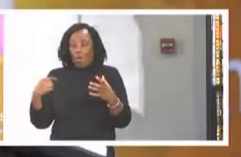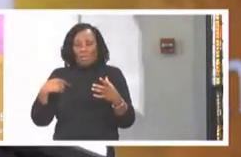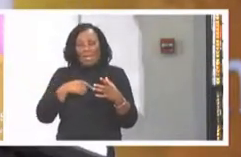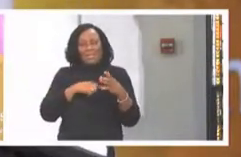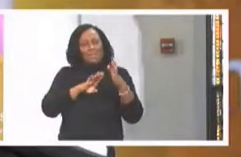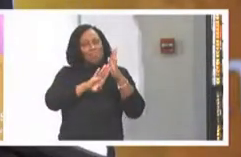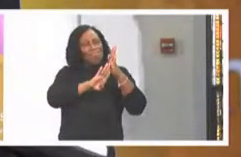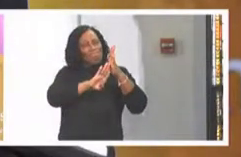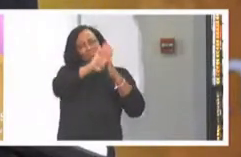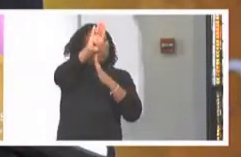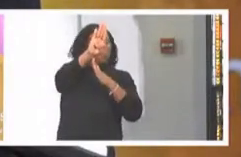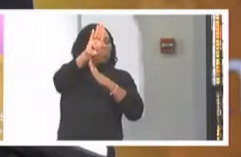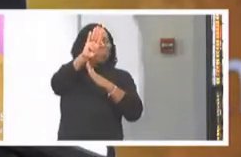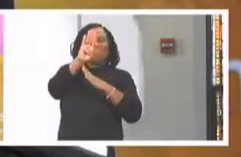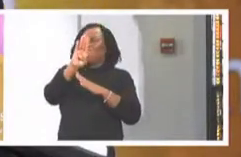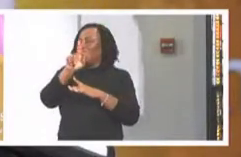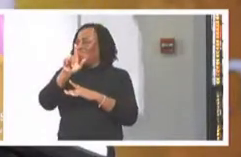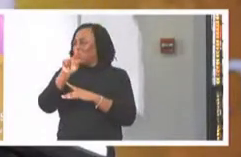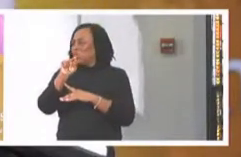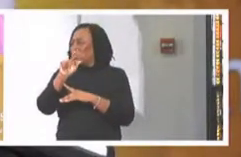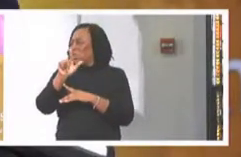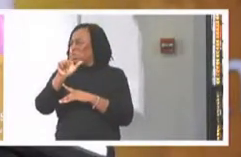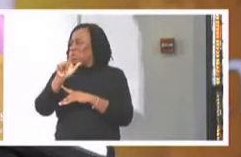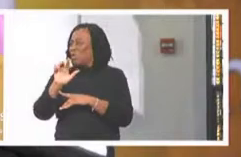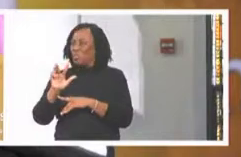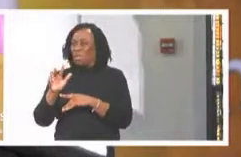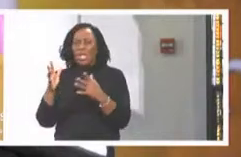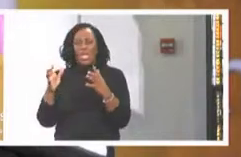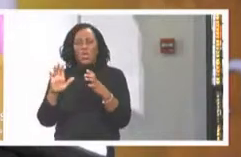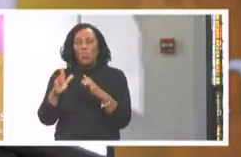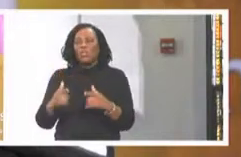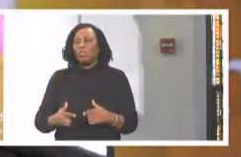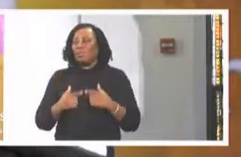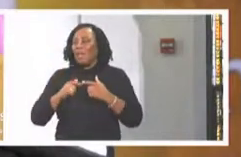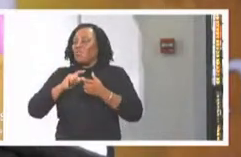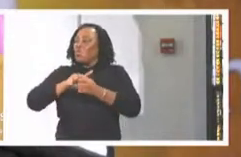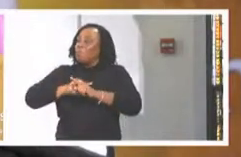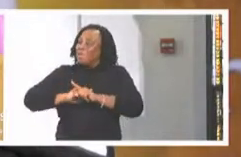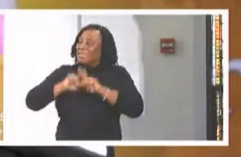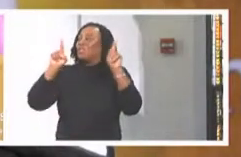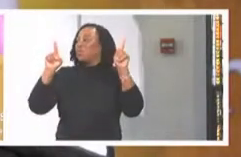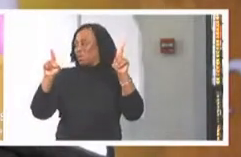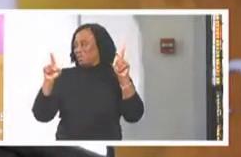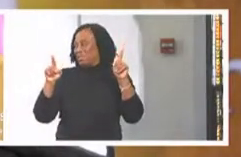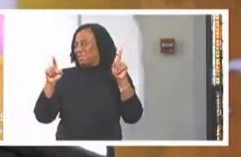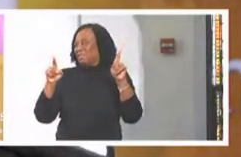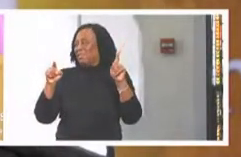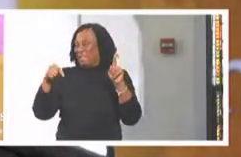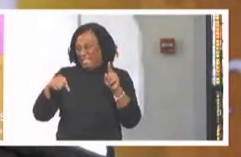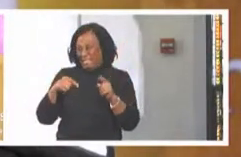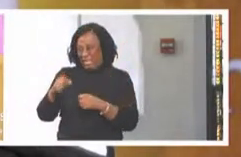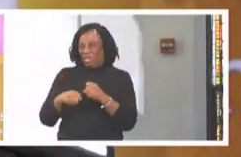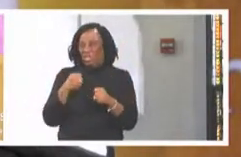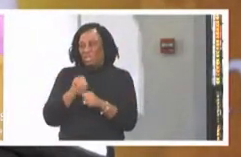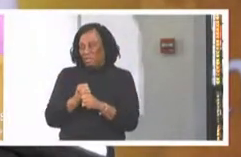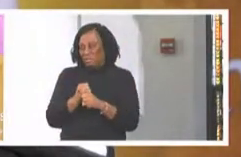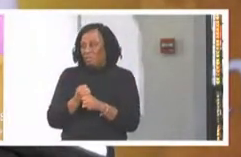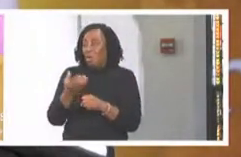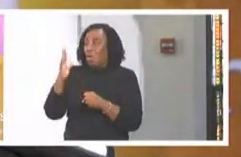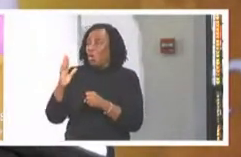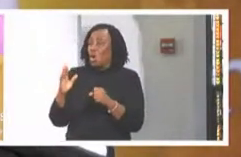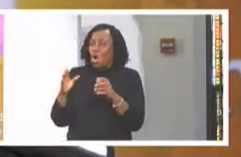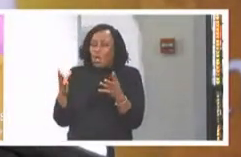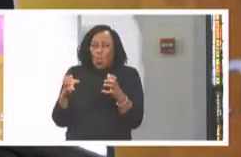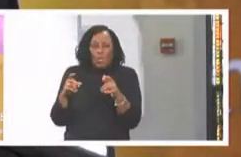in 2023. He's calling your life to be different in 2023. God is calling you to something